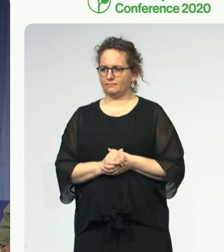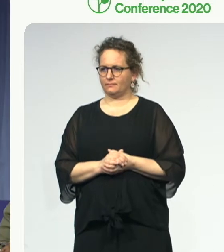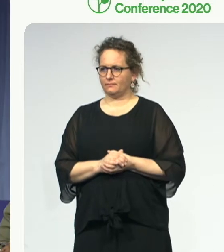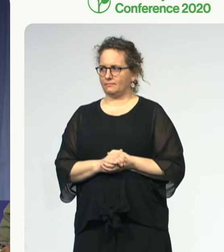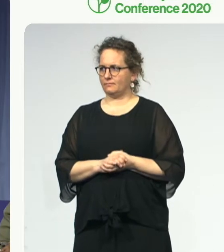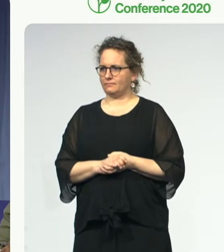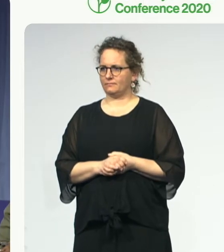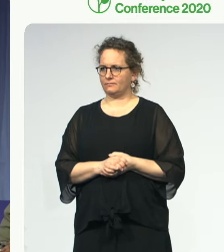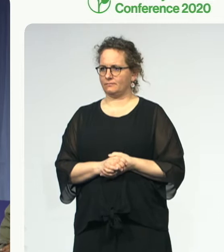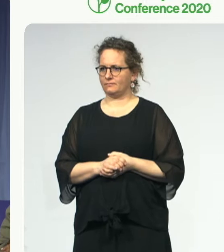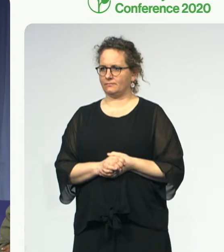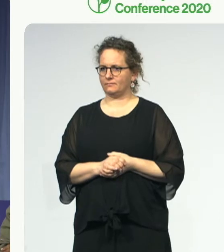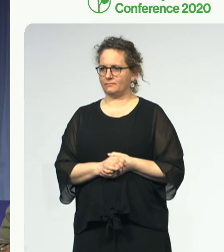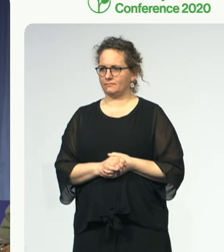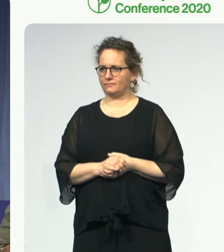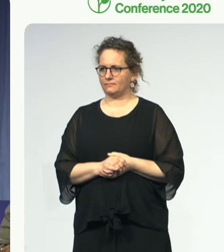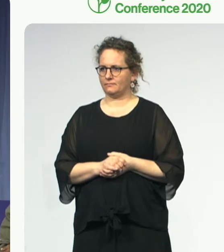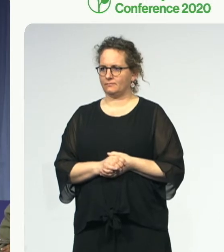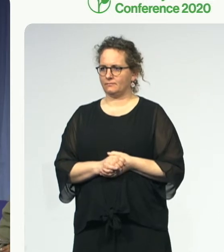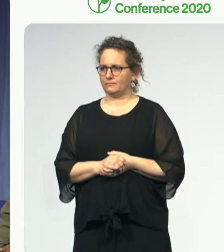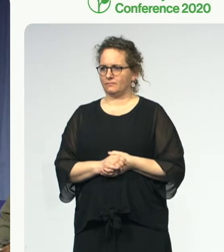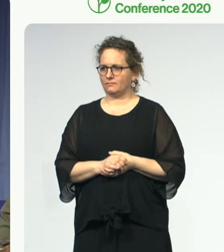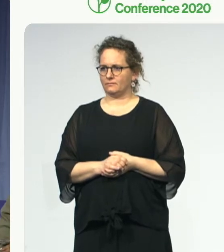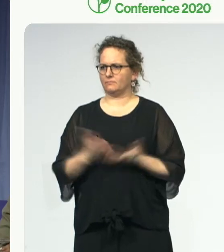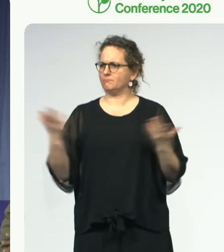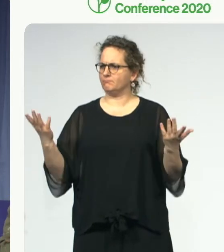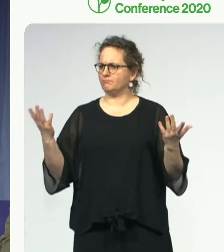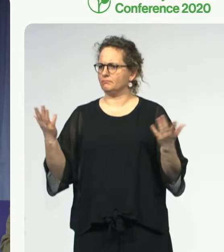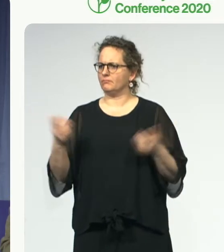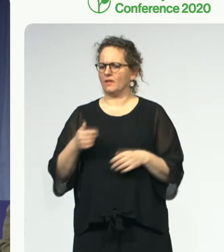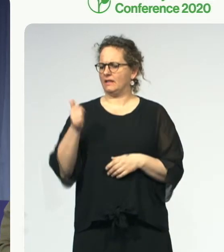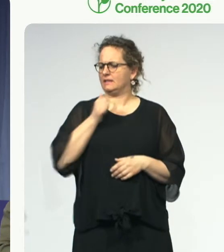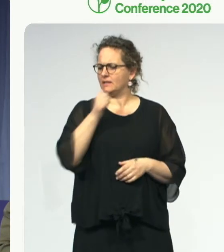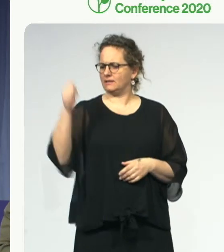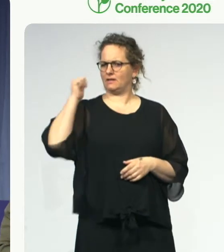As Charlotte mentioned yesterday during her opening comments,